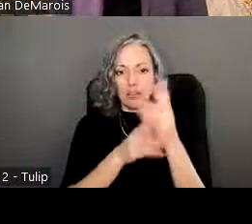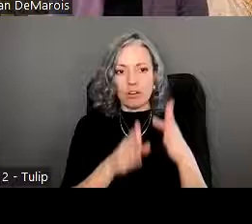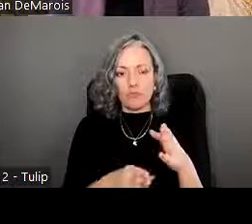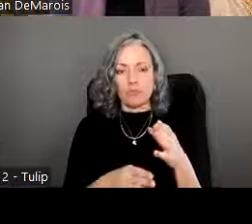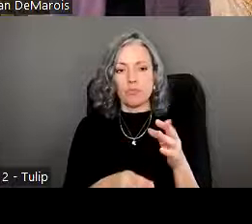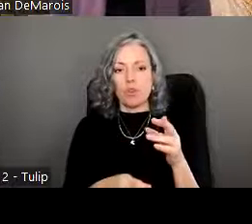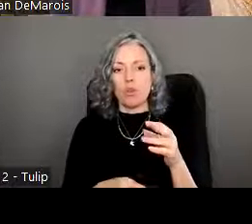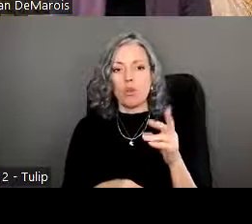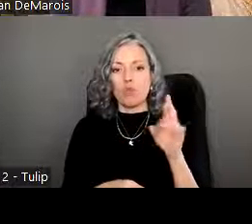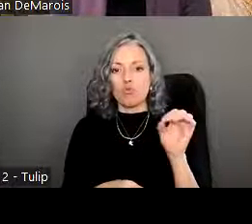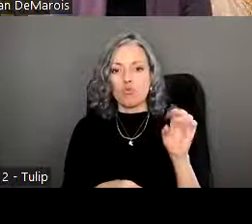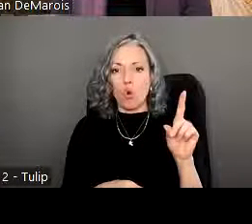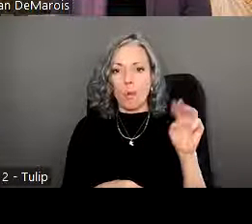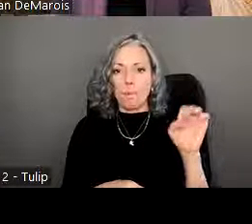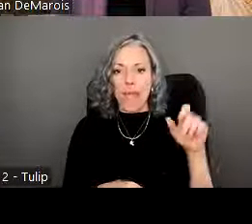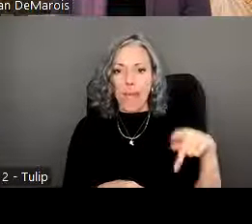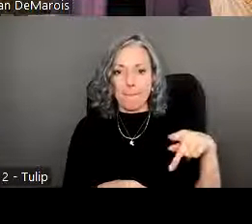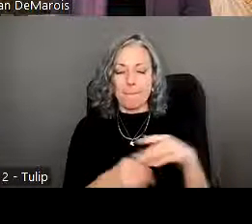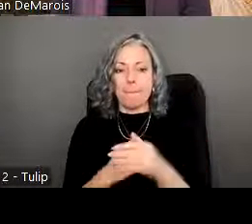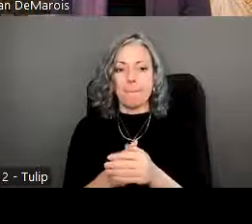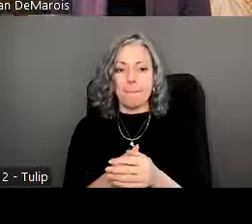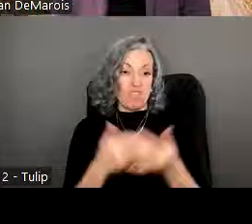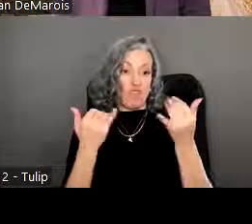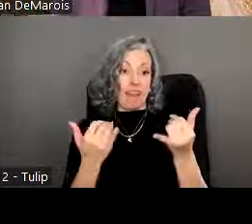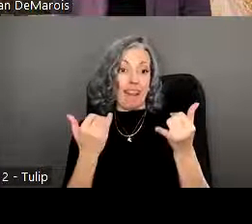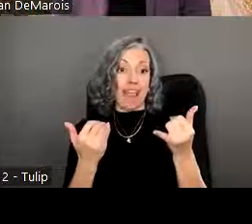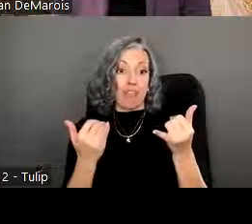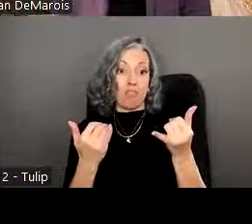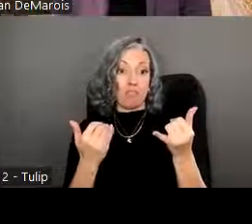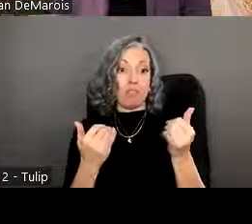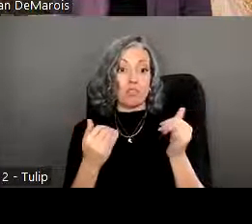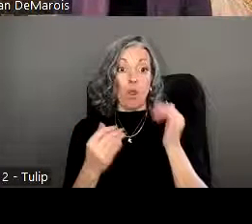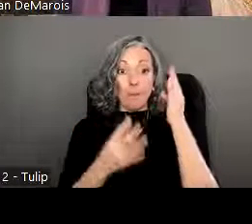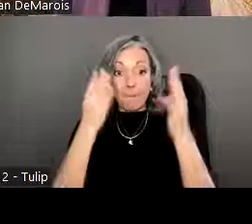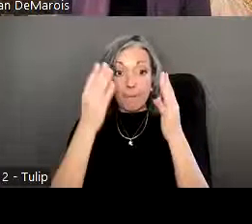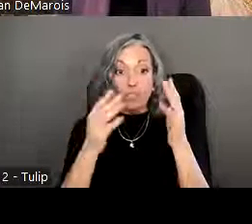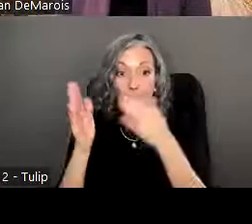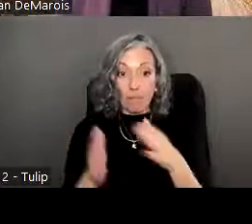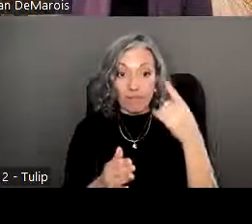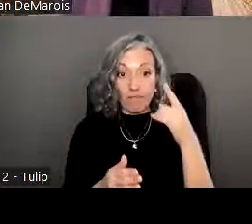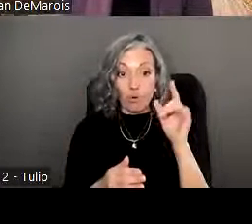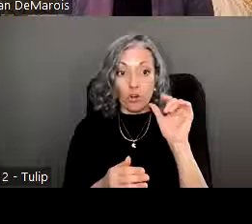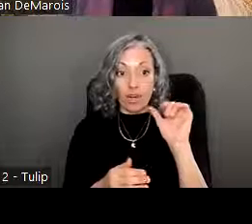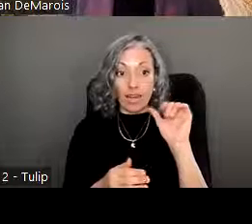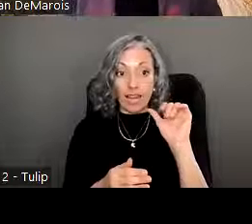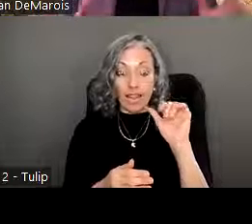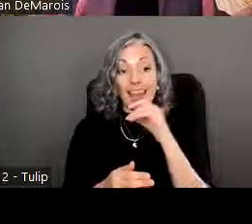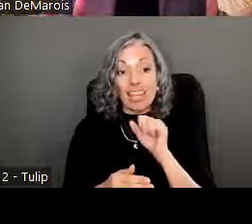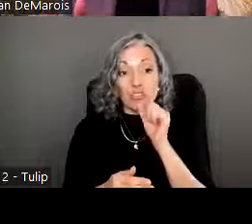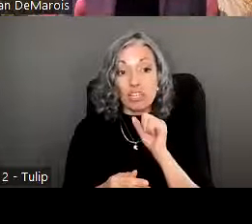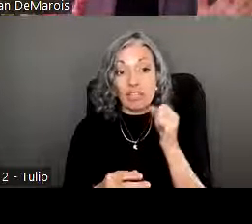Roadmap. This is one of our current Master Plan for Aging initiatives. And what we're doing